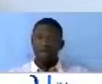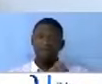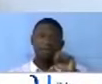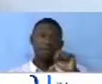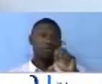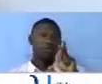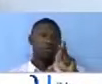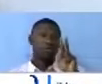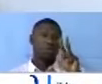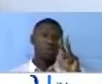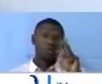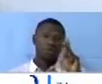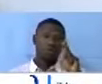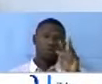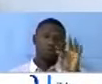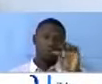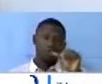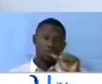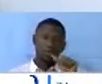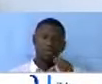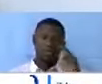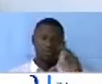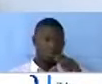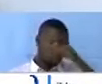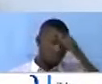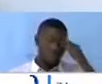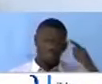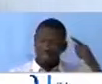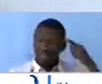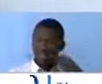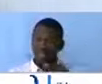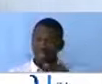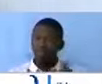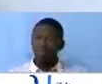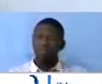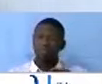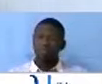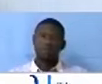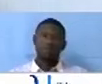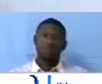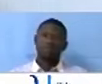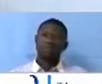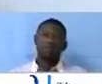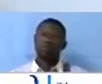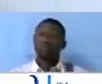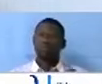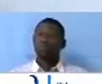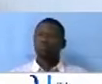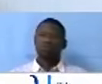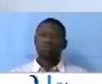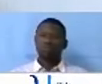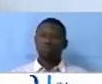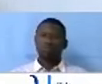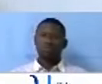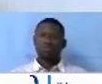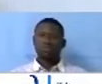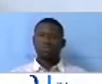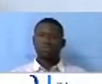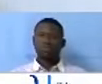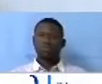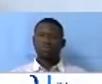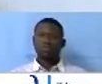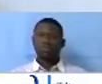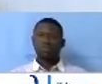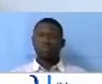other senior person, no. Moy manam mun kelifa la won ci Sokoto, Sokoto wata mana toga man ci ben maqamam liggey te amul ken ku dox suñu